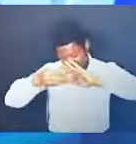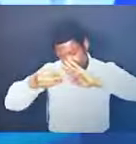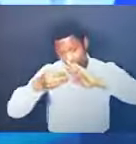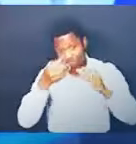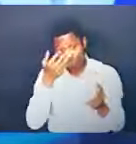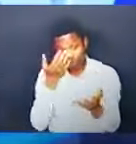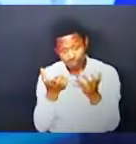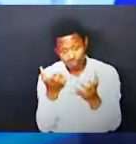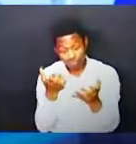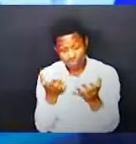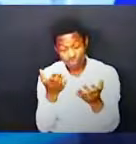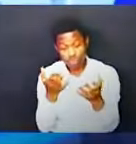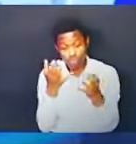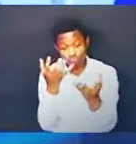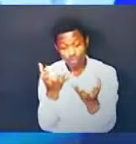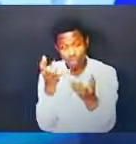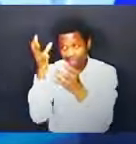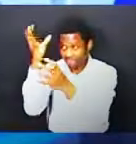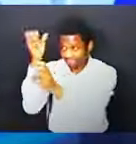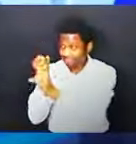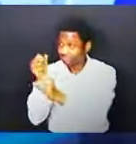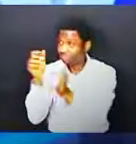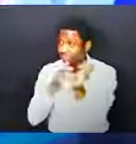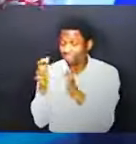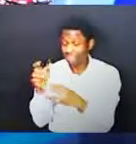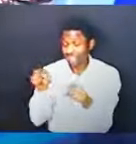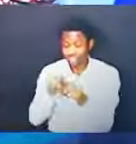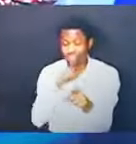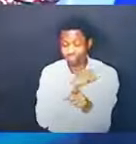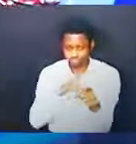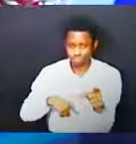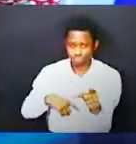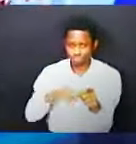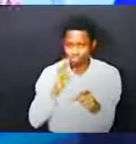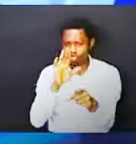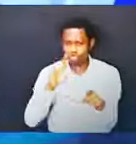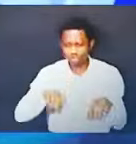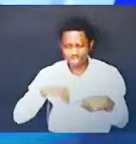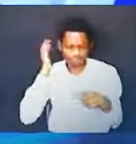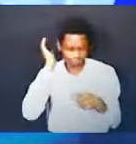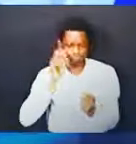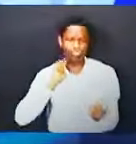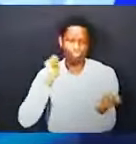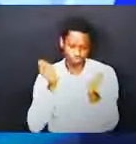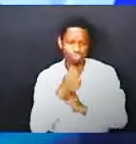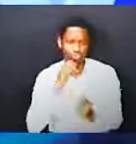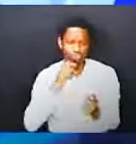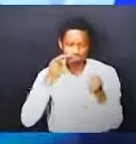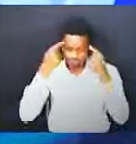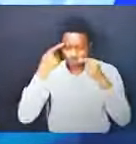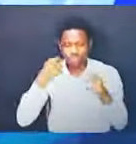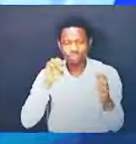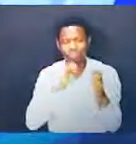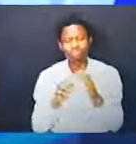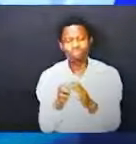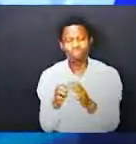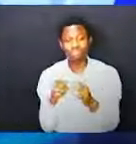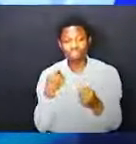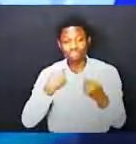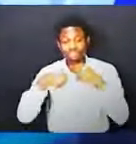as your Lord. Your life will never be the same again. Say,